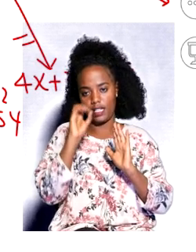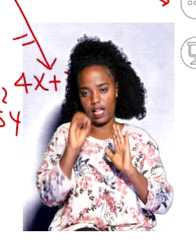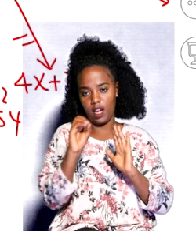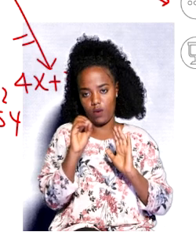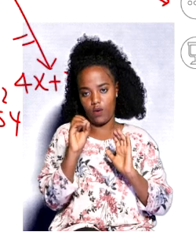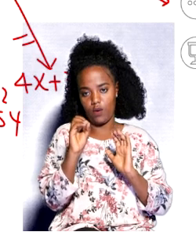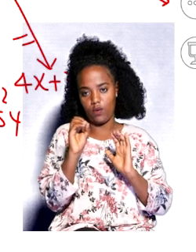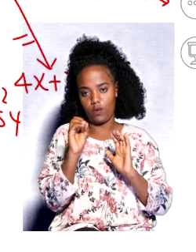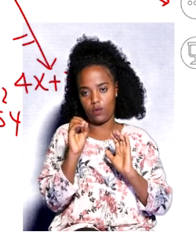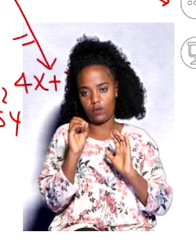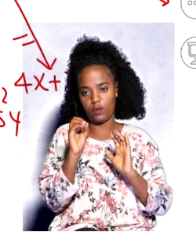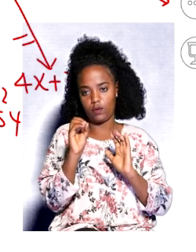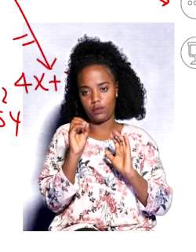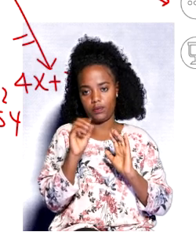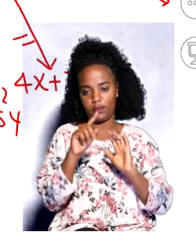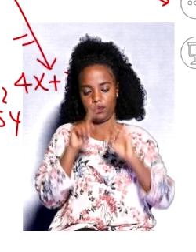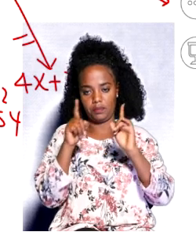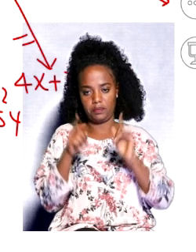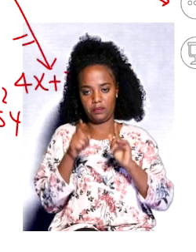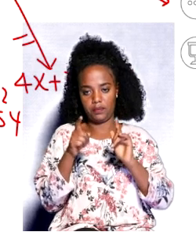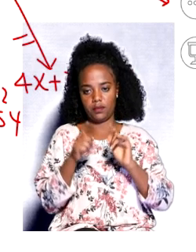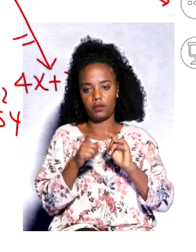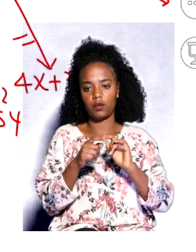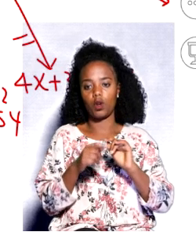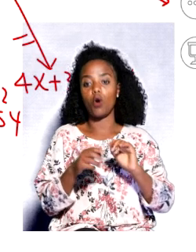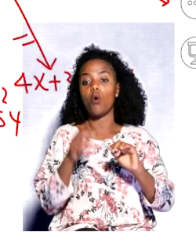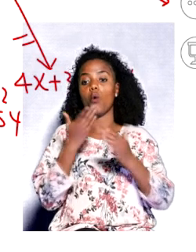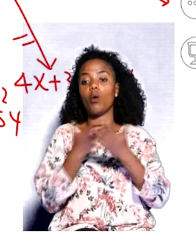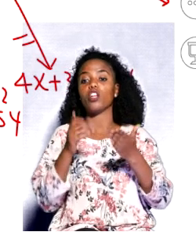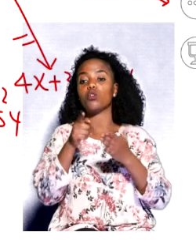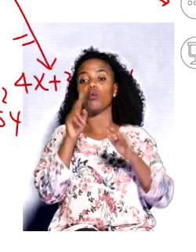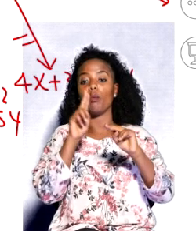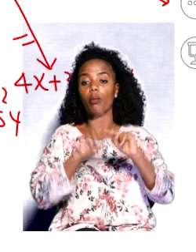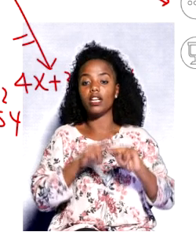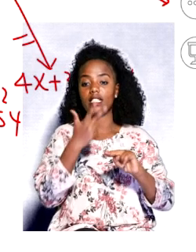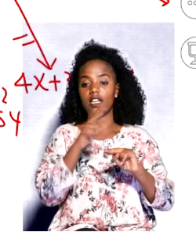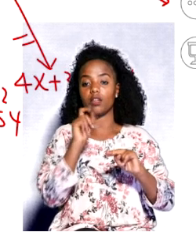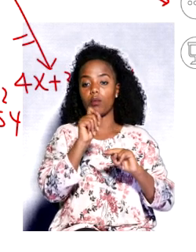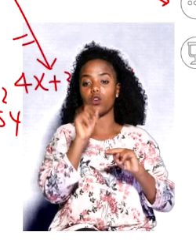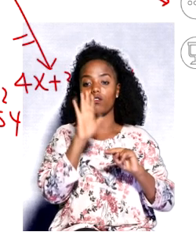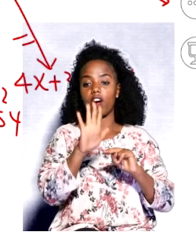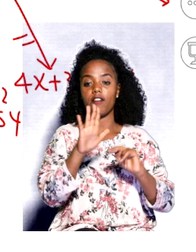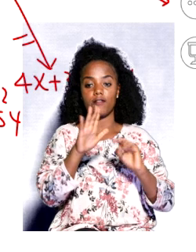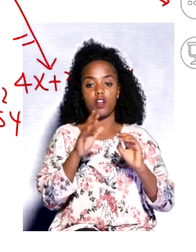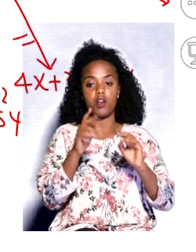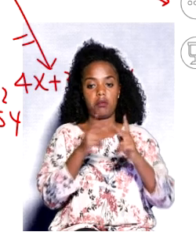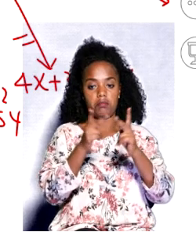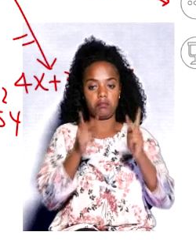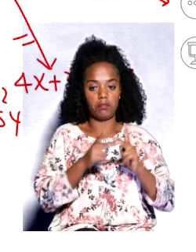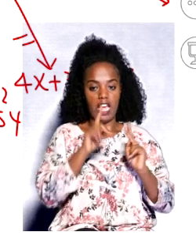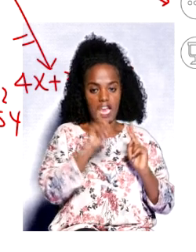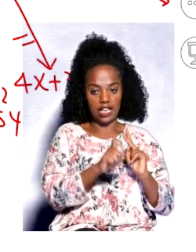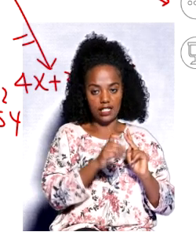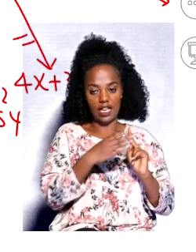13.5, 0, when you put 13.5 on x and 0 on y,